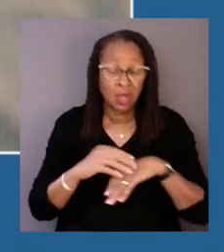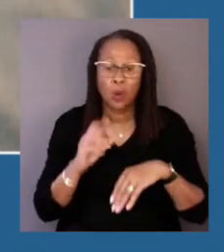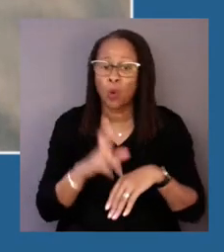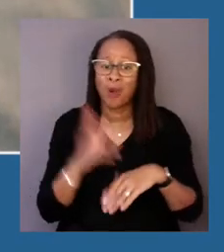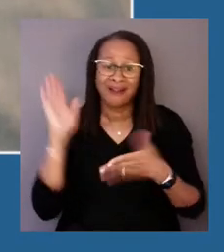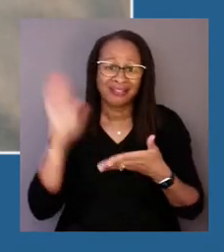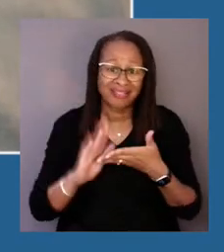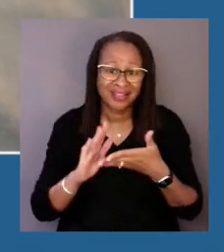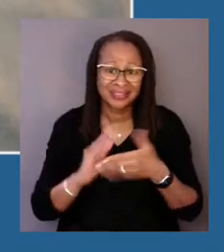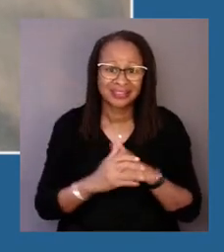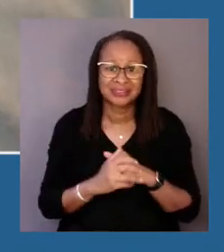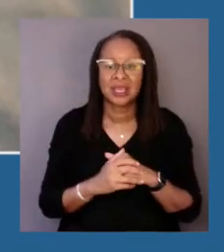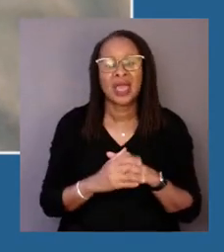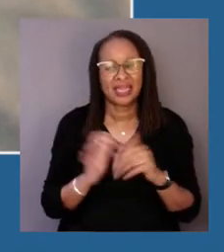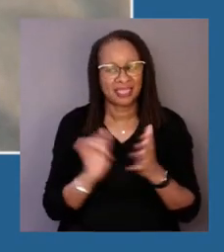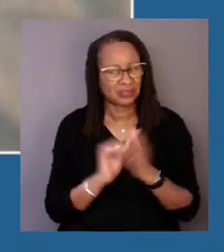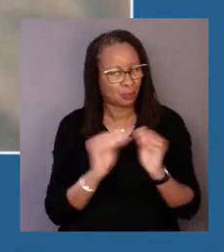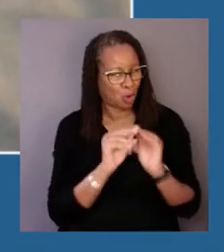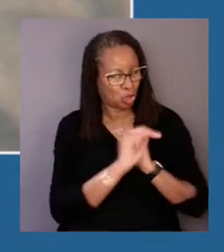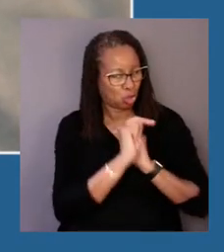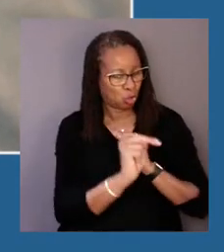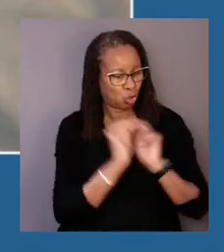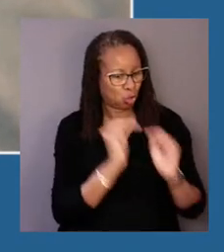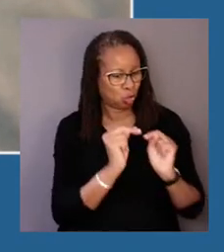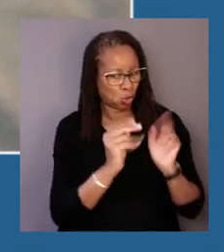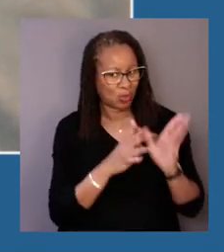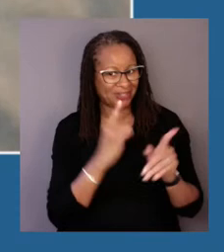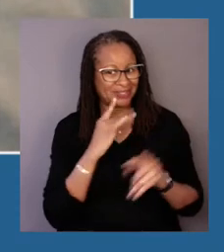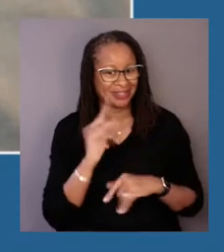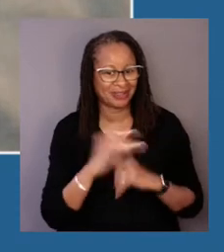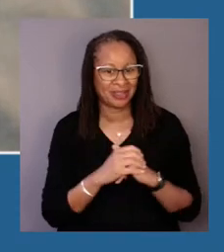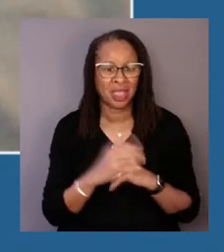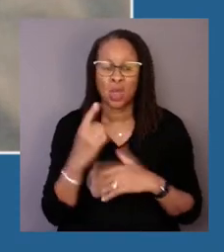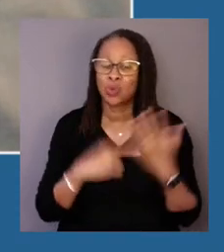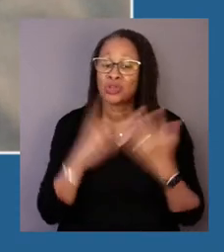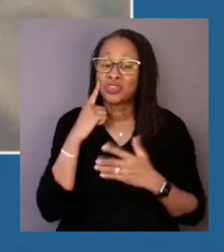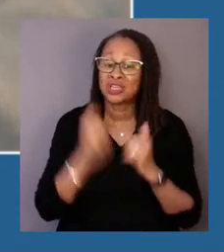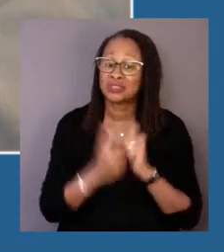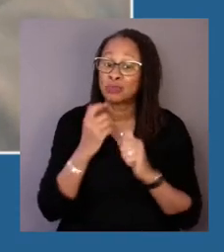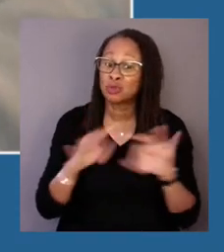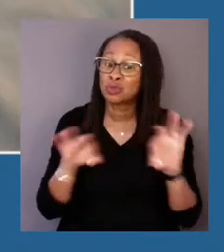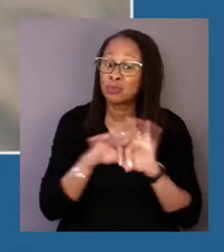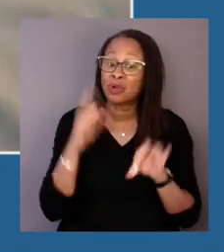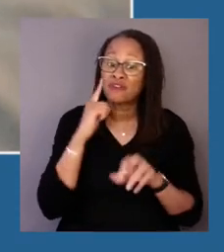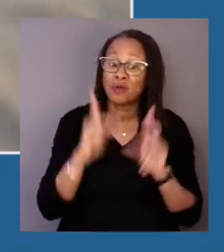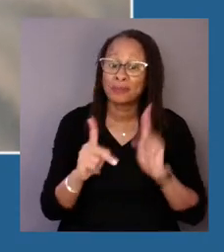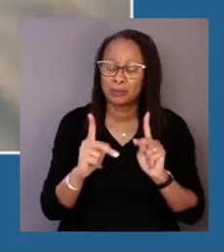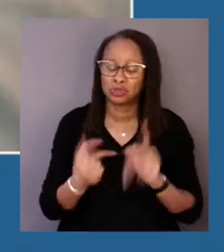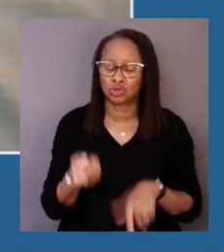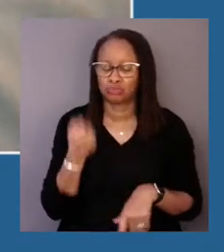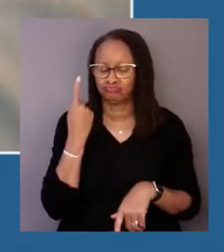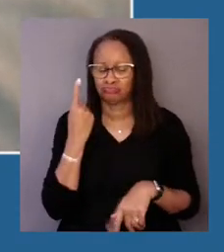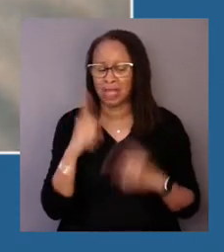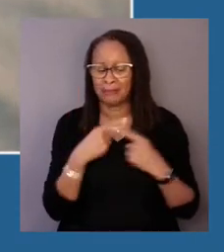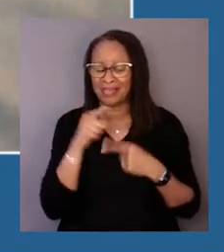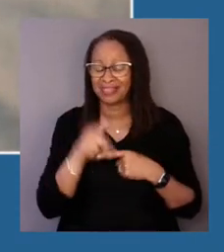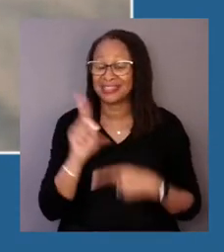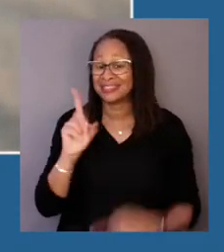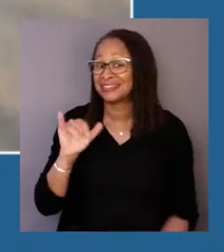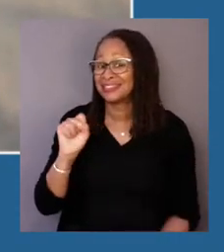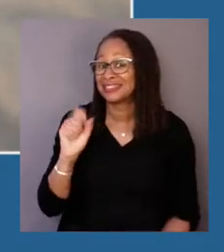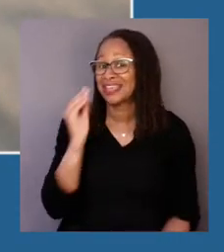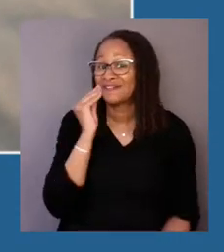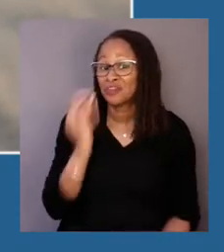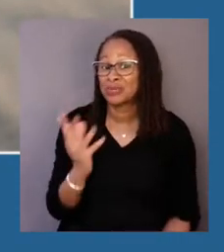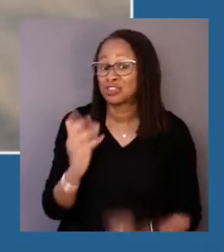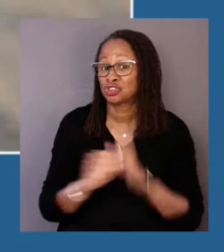initially neutral way, what is it that you think is most important for people to take away about this disinformation